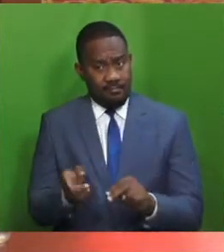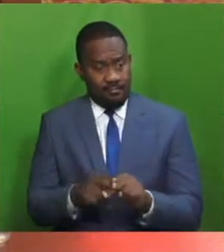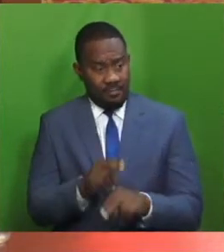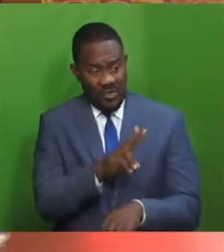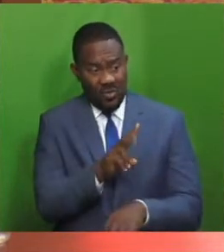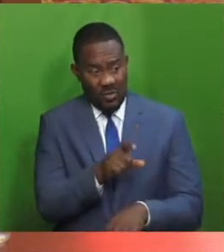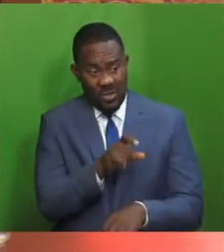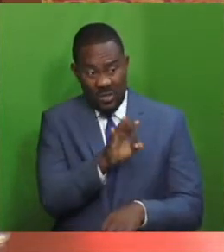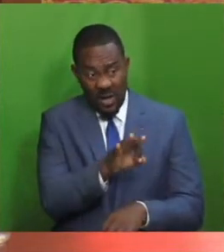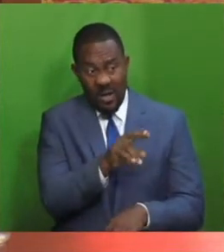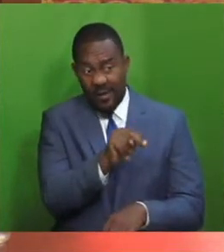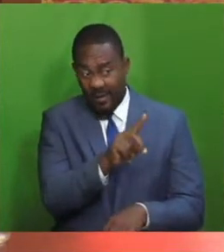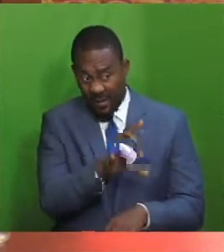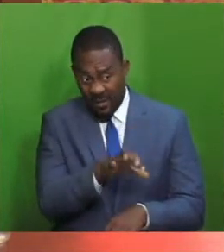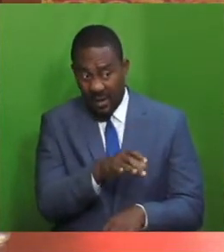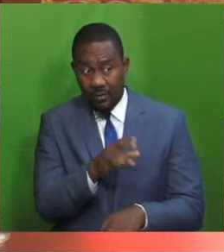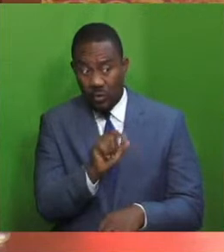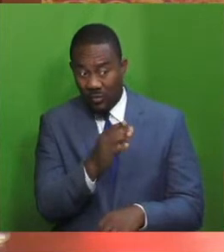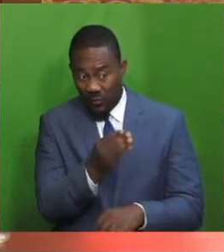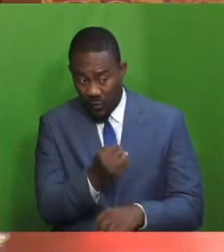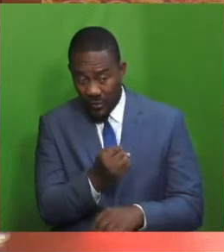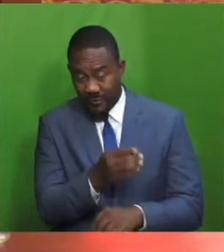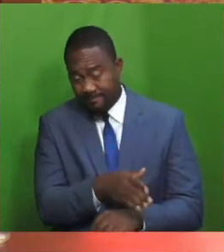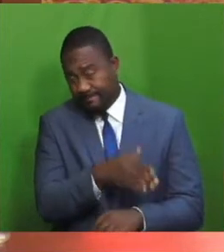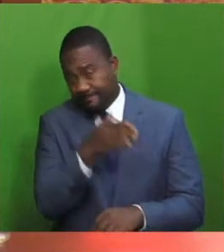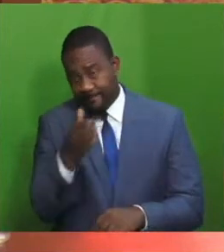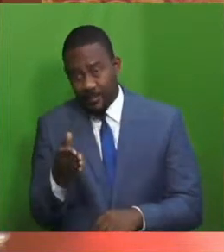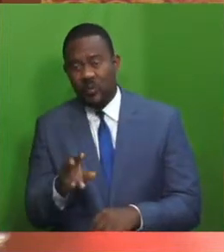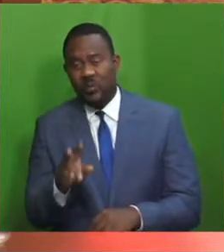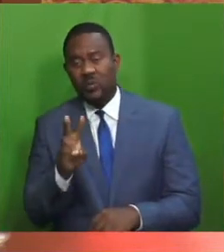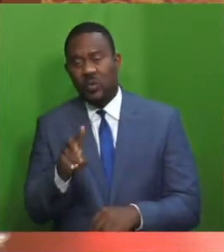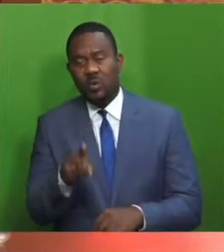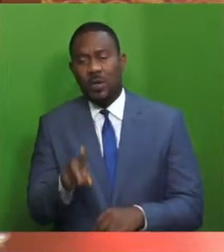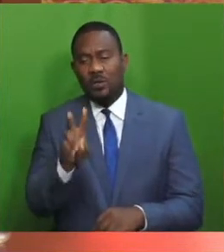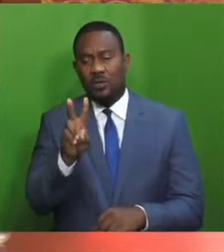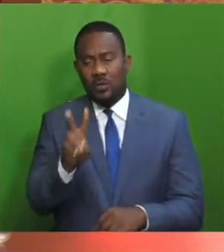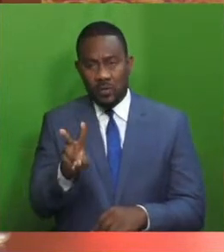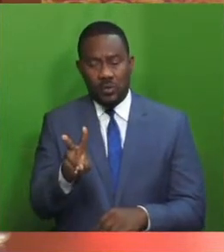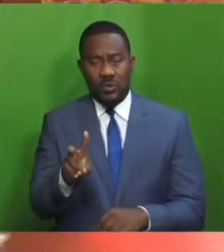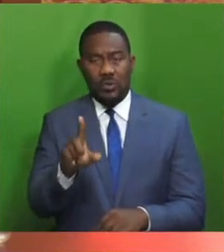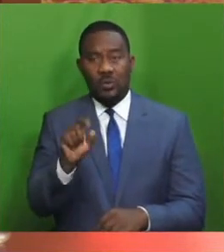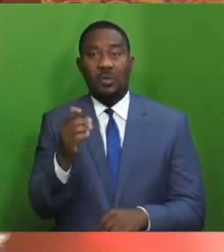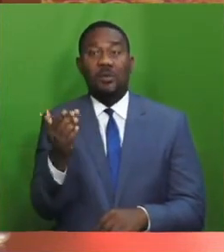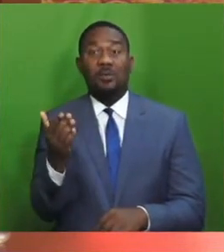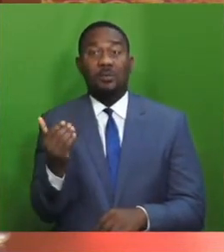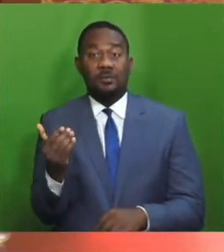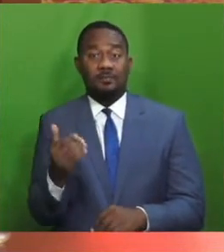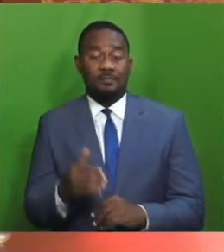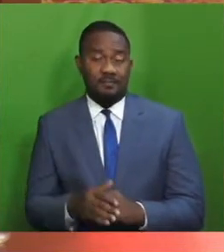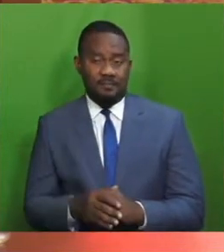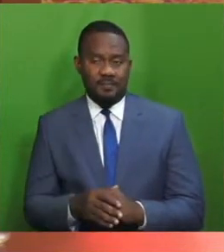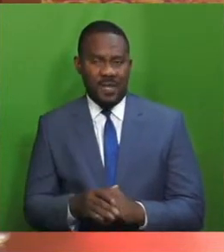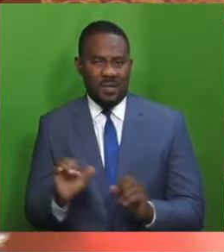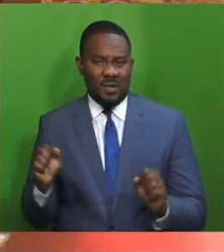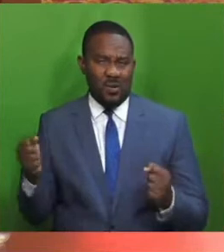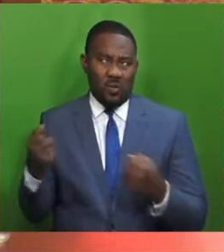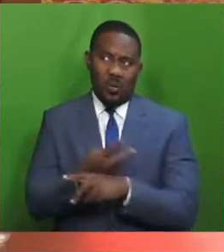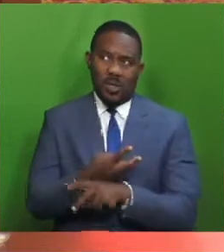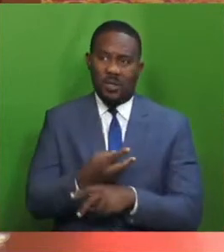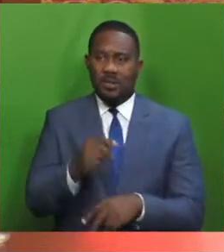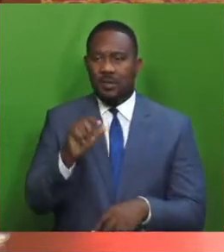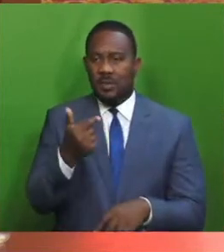your watch in 2014 and 2.2 in 2015, which, as I said, was the worst GDP